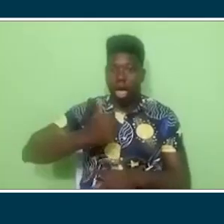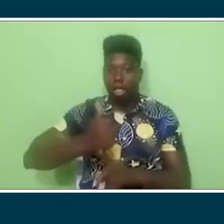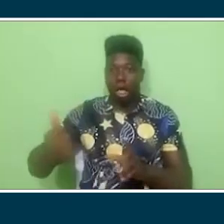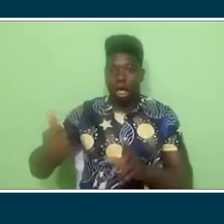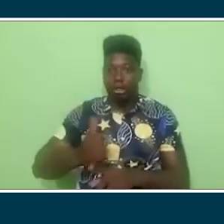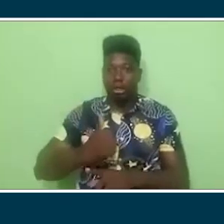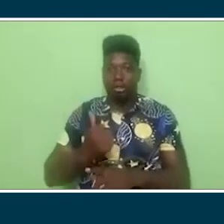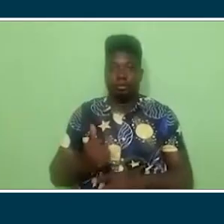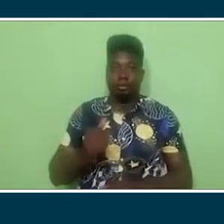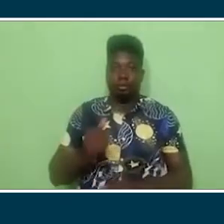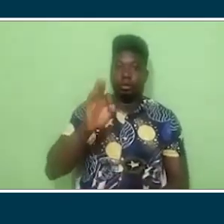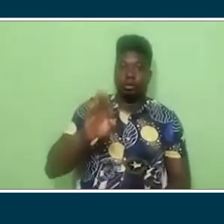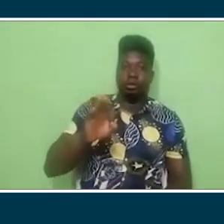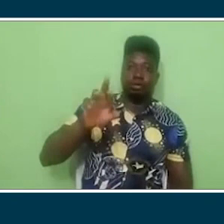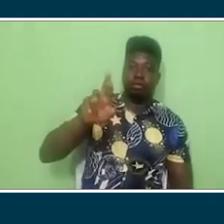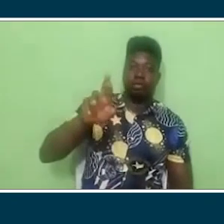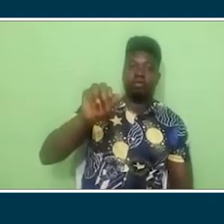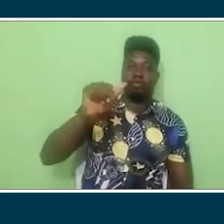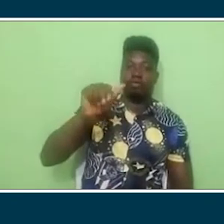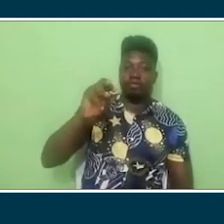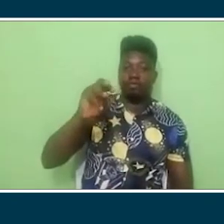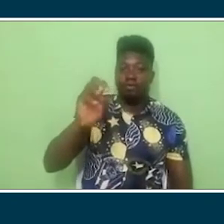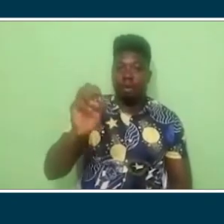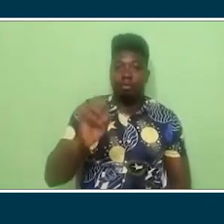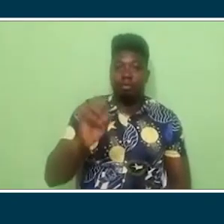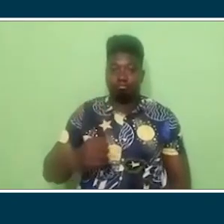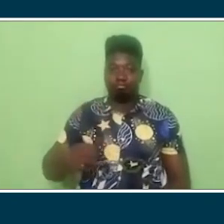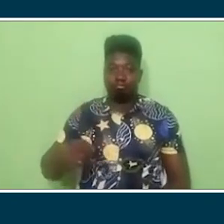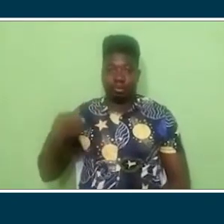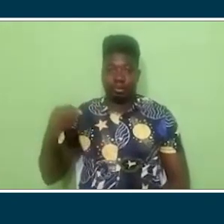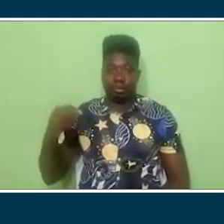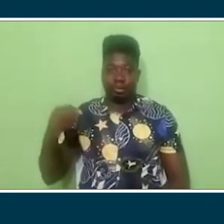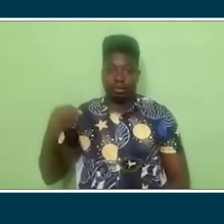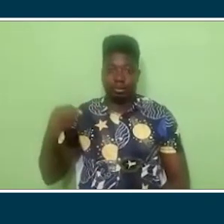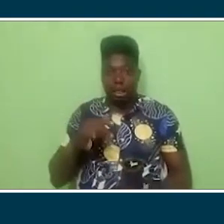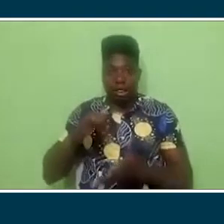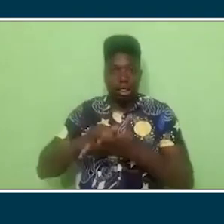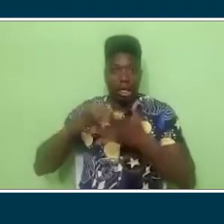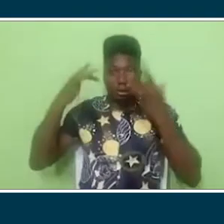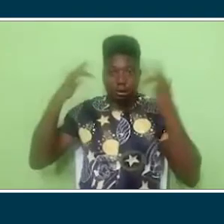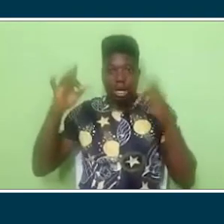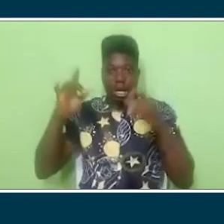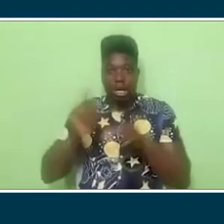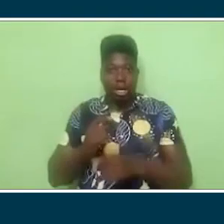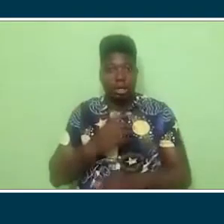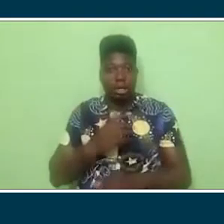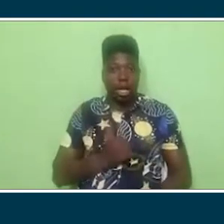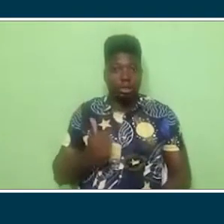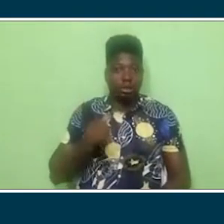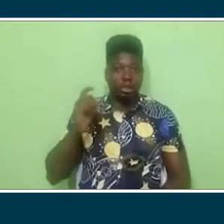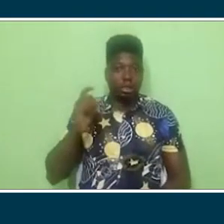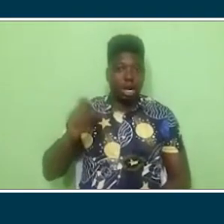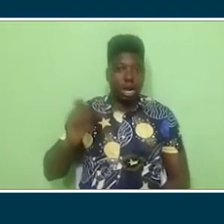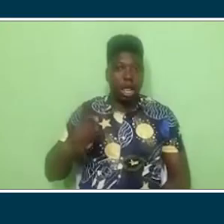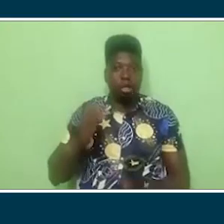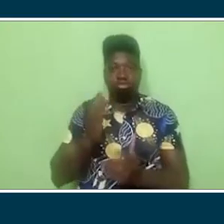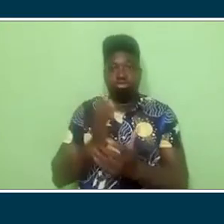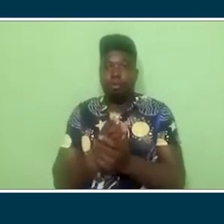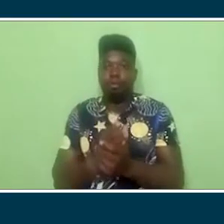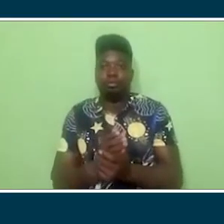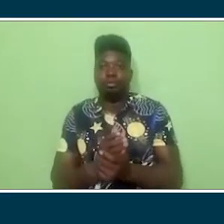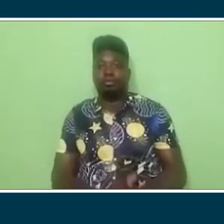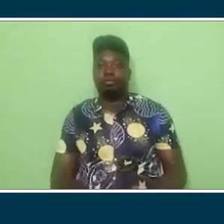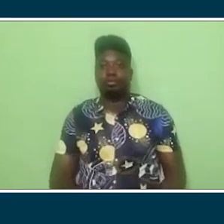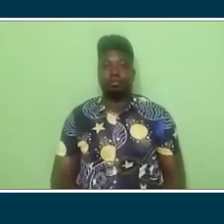bring someone down, and that can sound like so and so needs to be stopped. They need to stop. They're being harmful. They